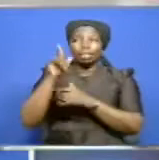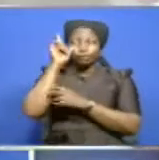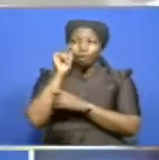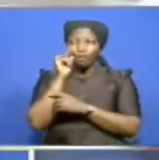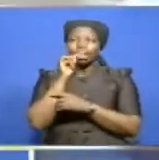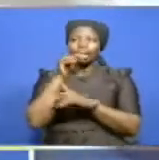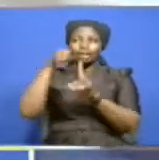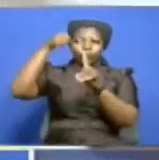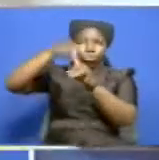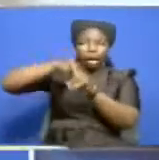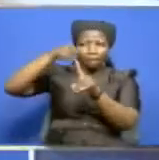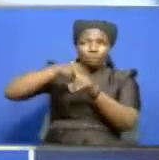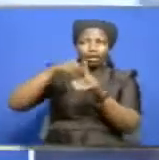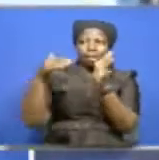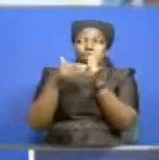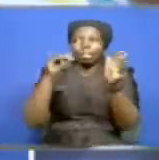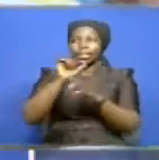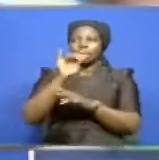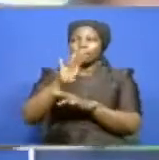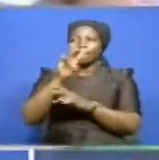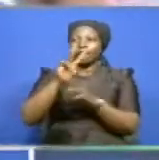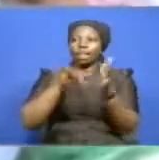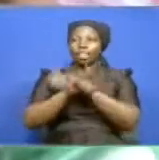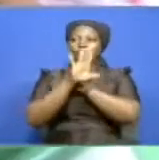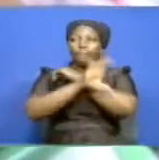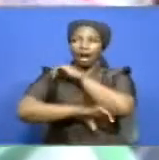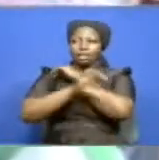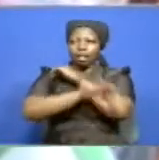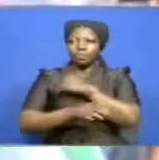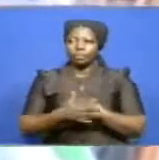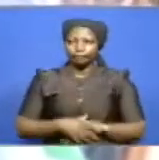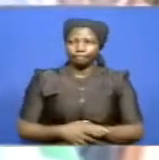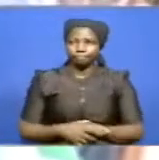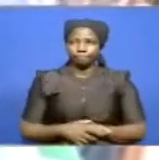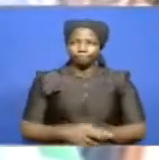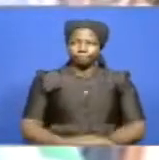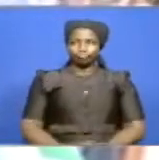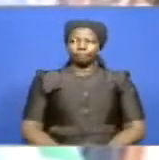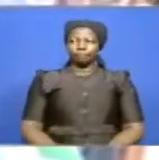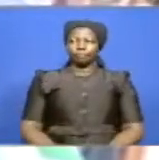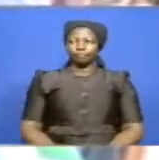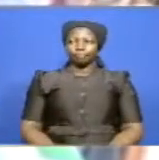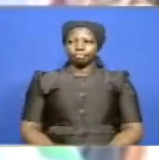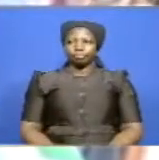in the country. Reporting for Channel One News from Mombasa County, I'm Michael Mondiga.